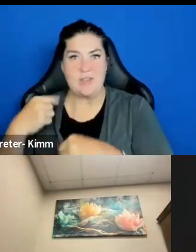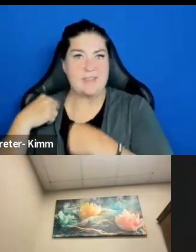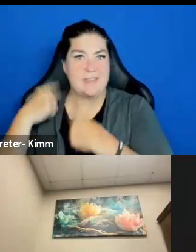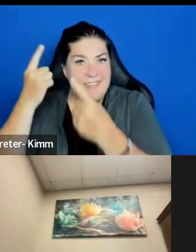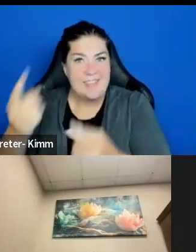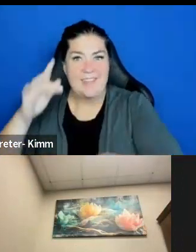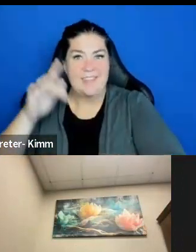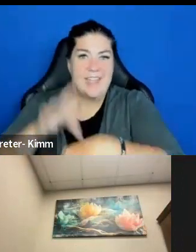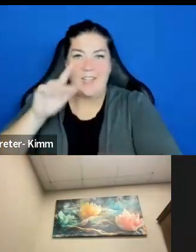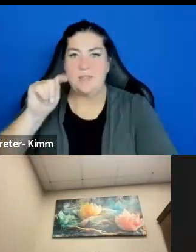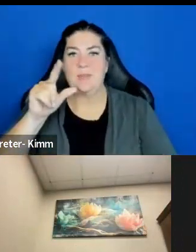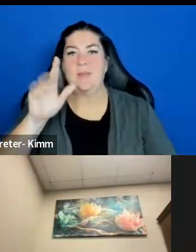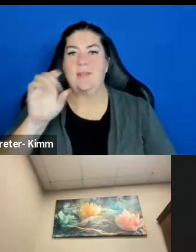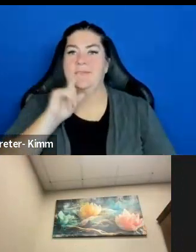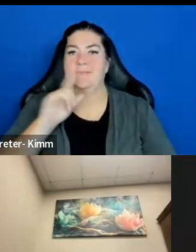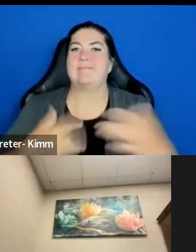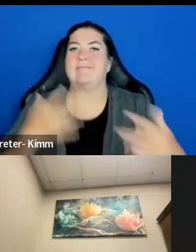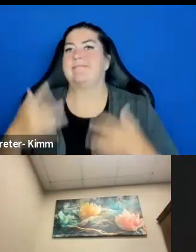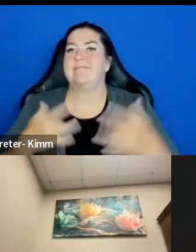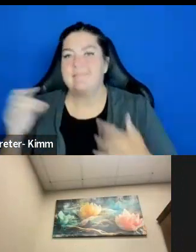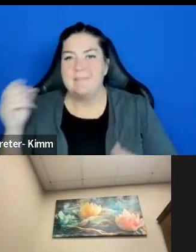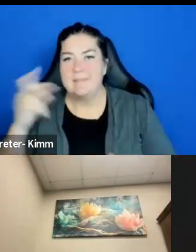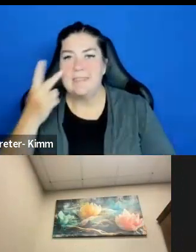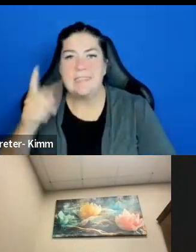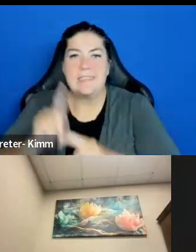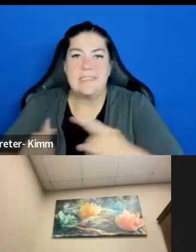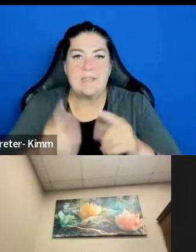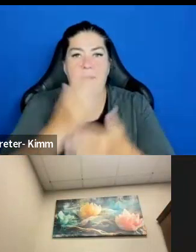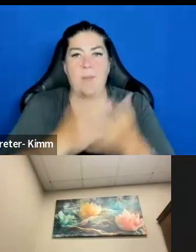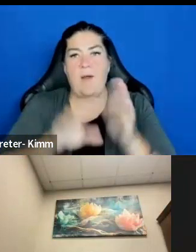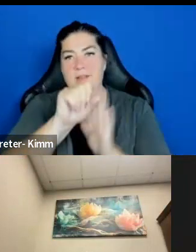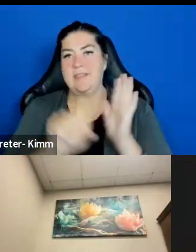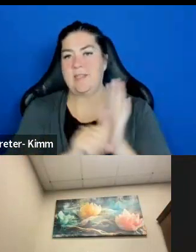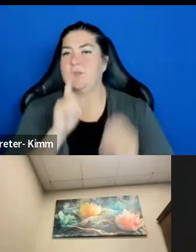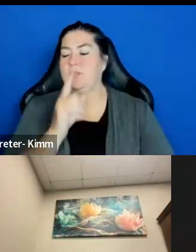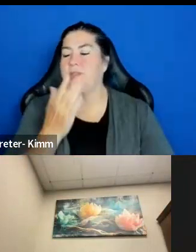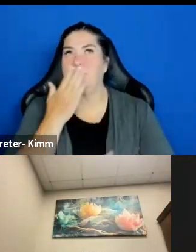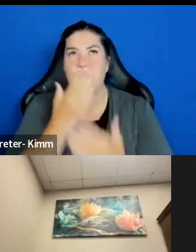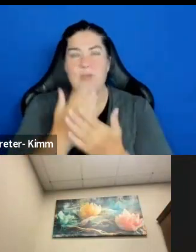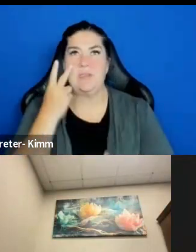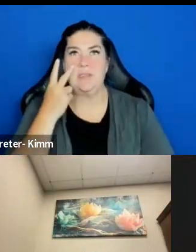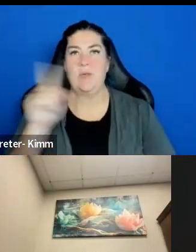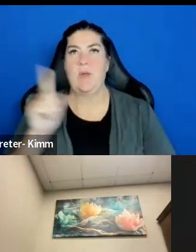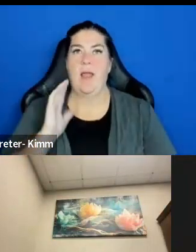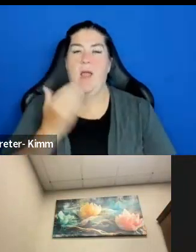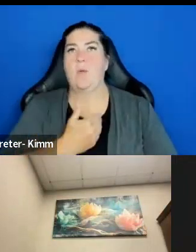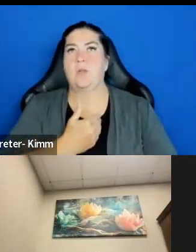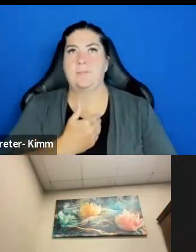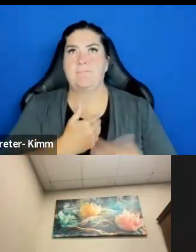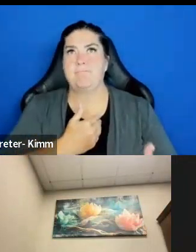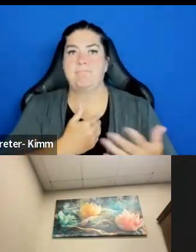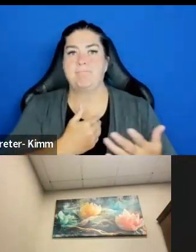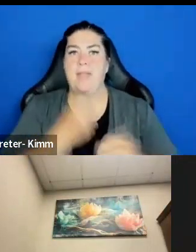excited to come back and see other parts of the state. It's always really good to see where our